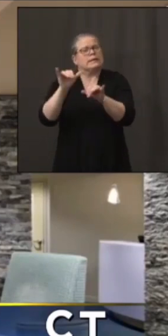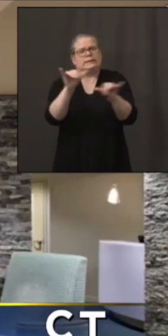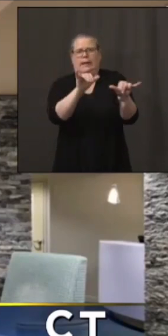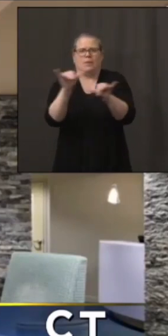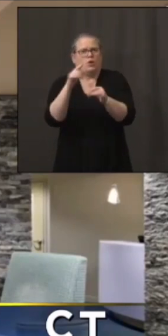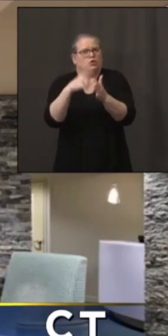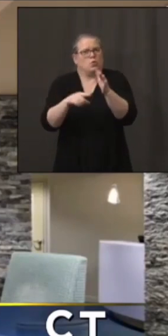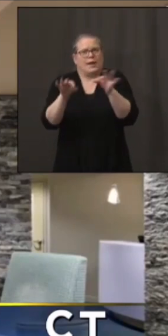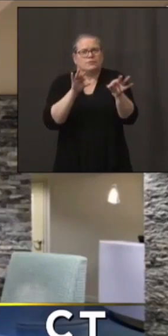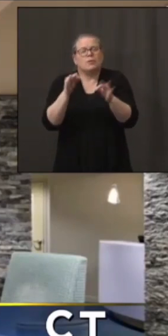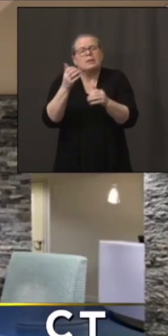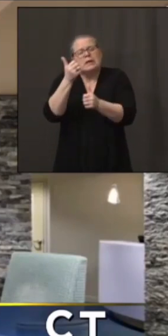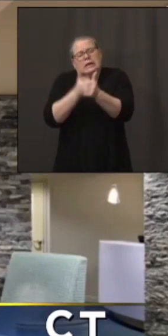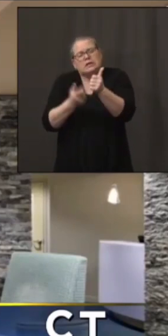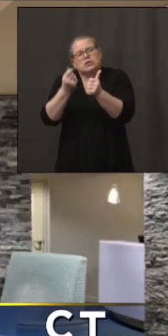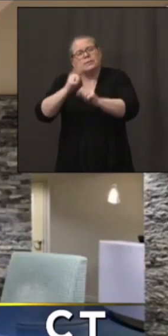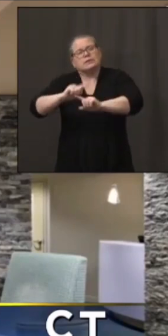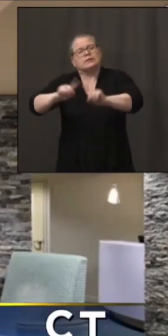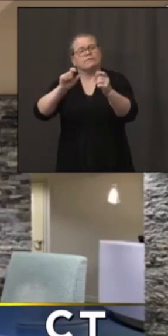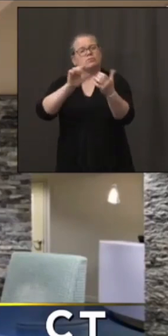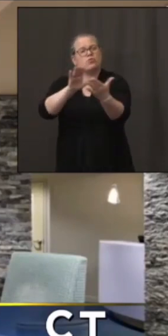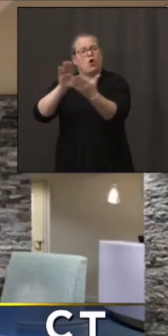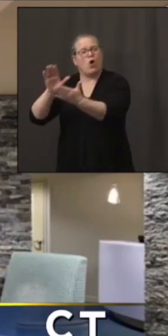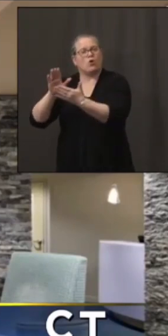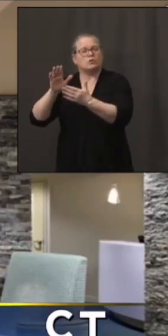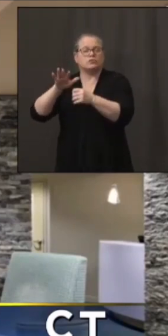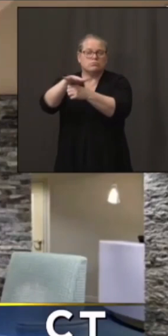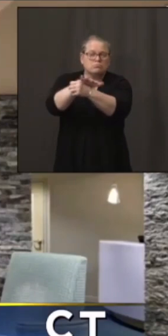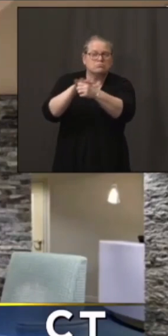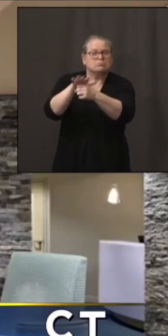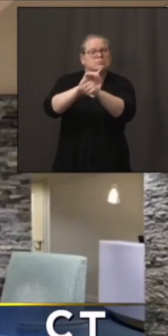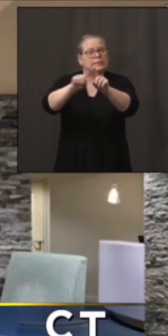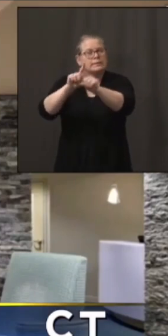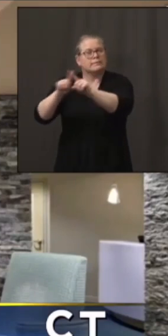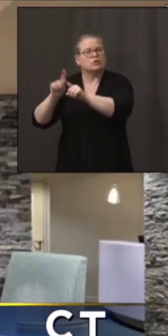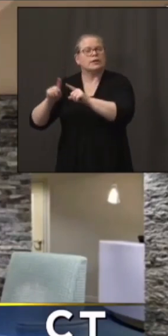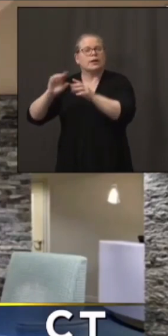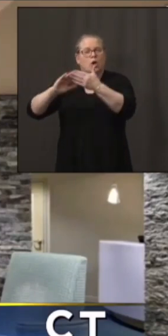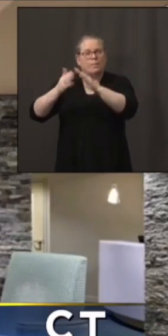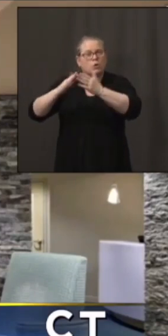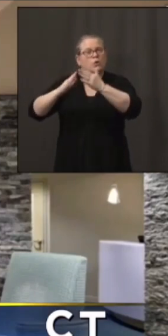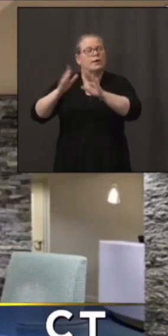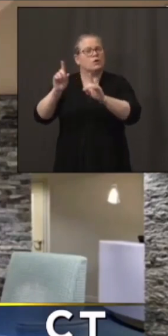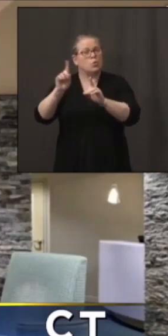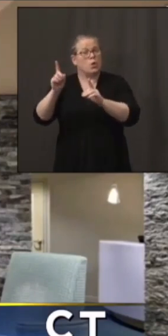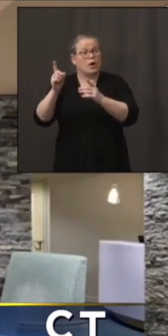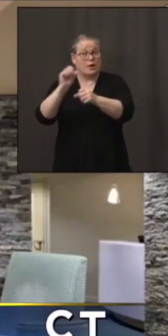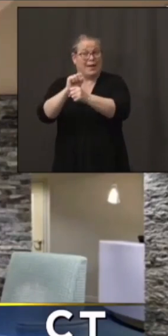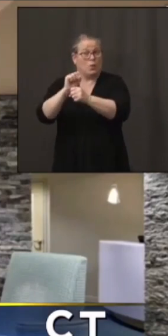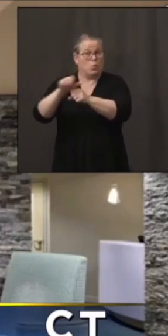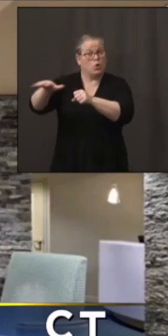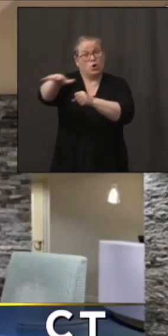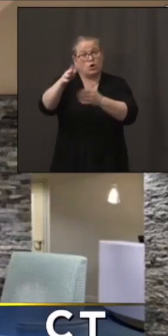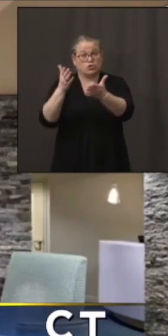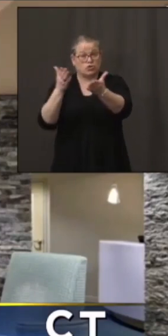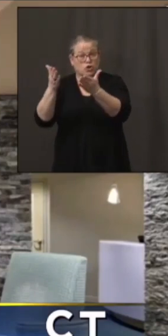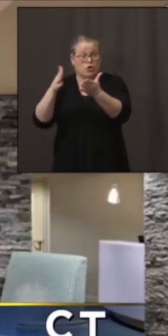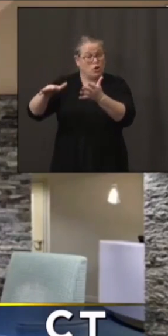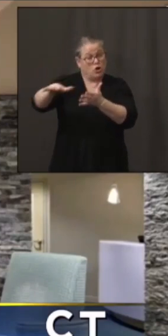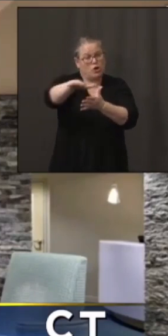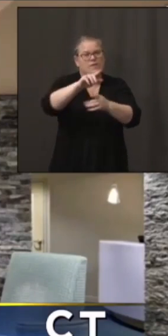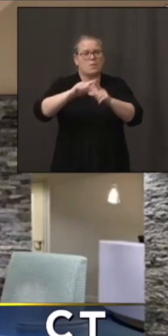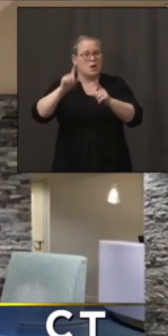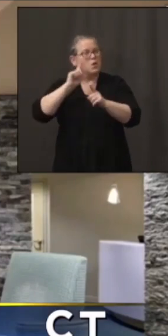us use a little bit different approach, have different relationships in the communities that they serve, but it's going to be that